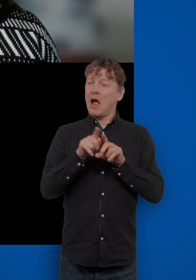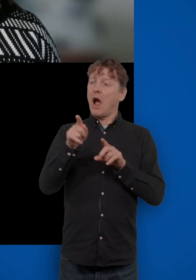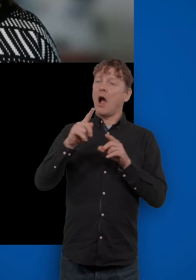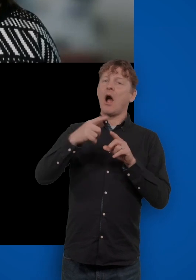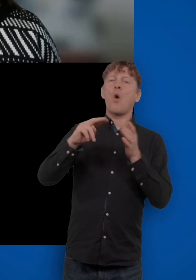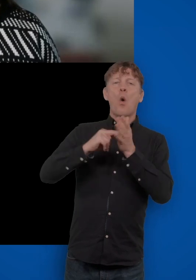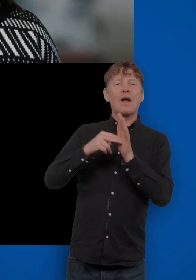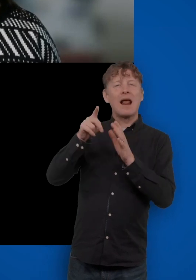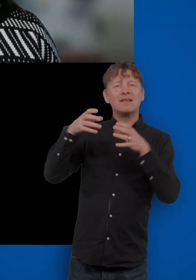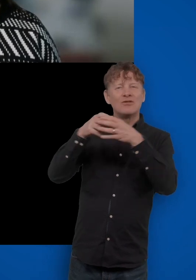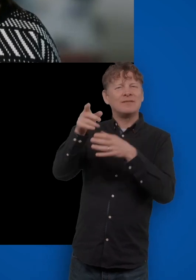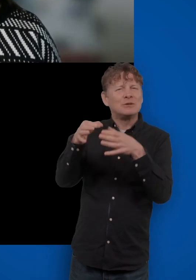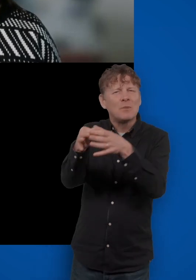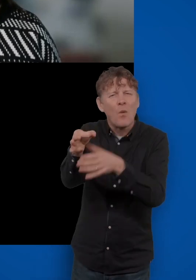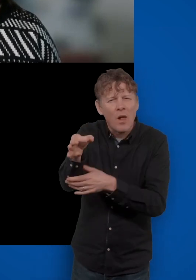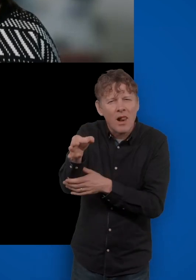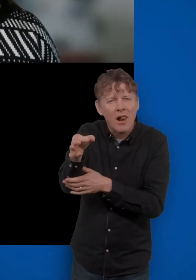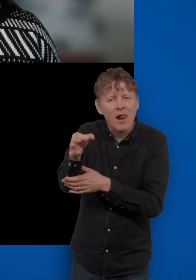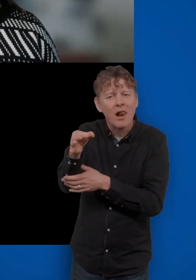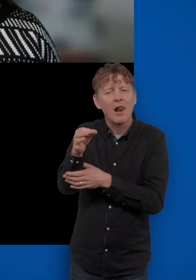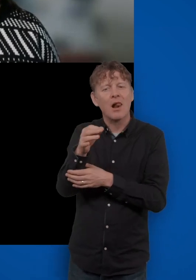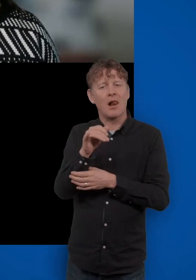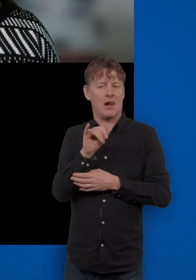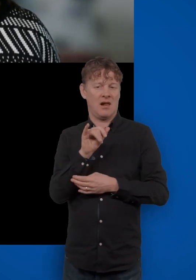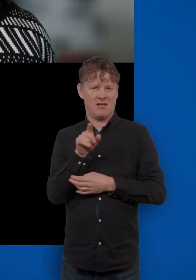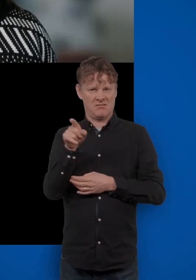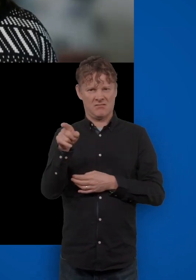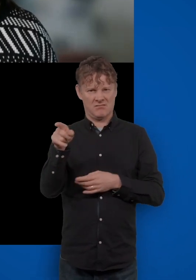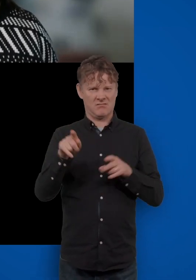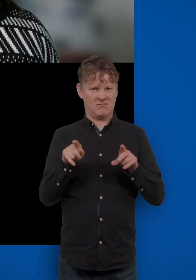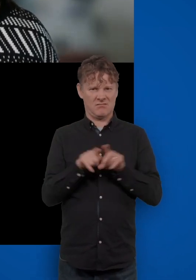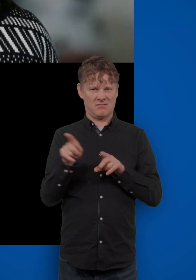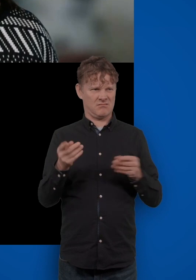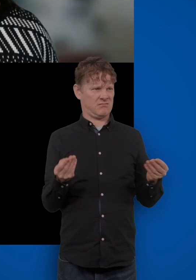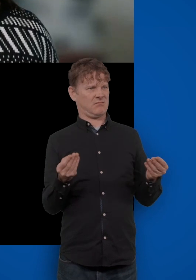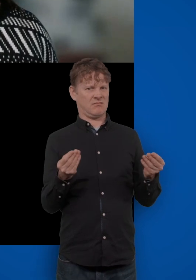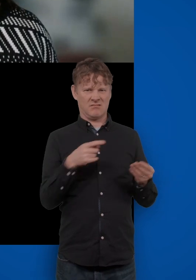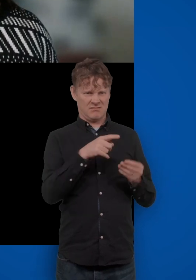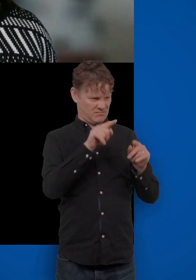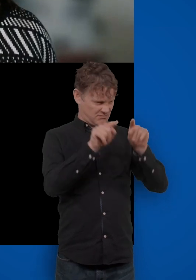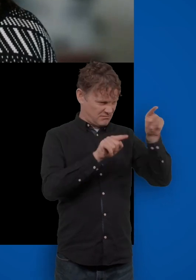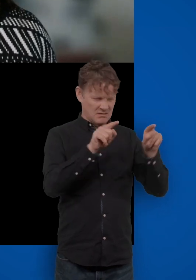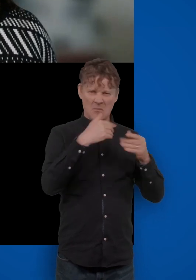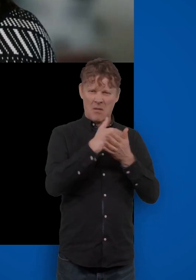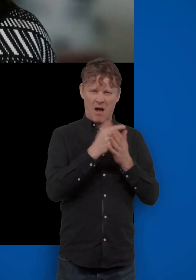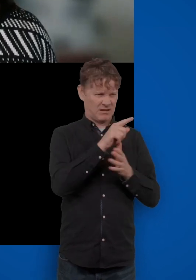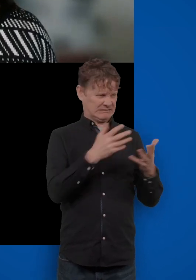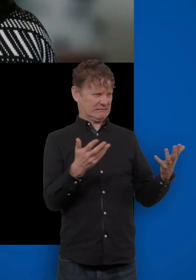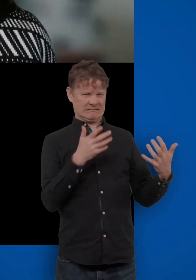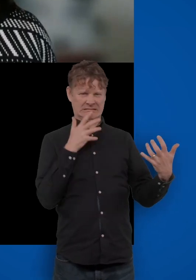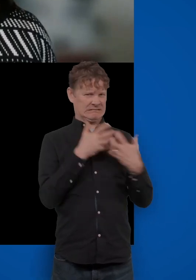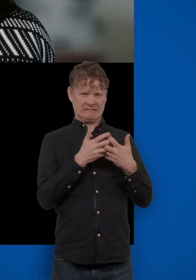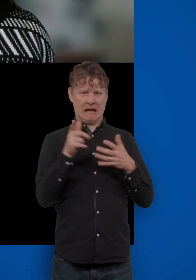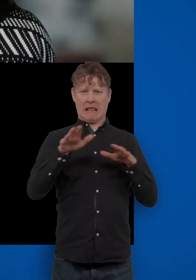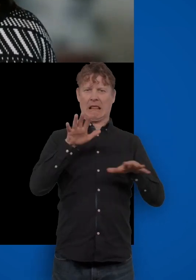smaller organizations, and even to the point of, does some of this quite make sense, or does it work for very small